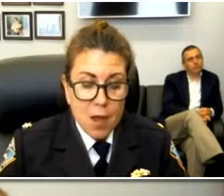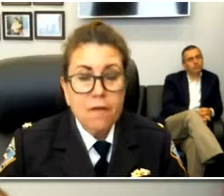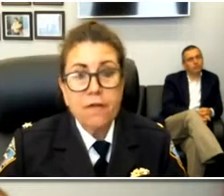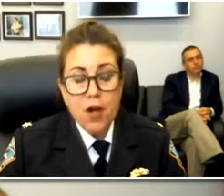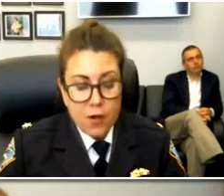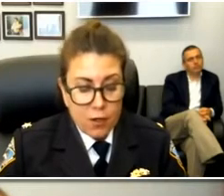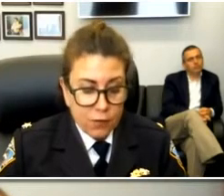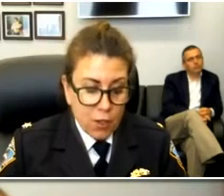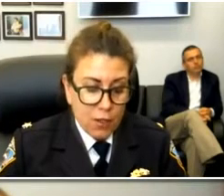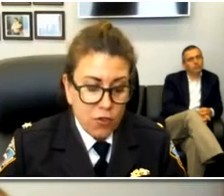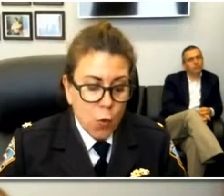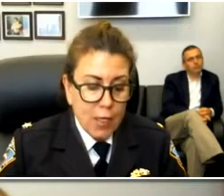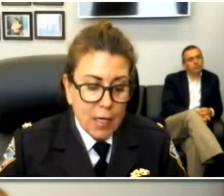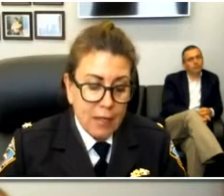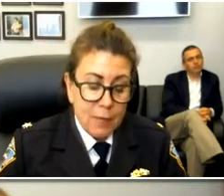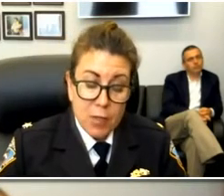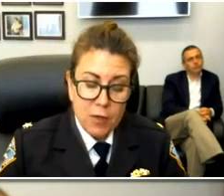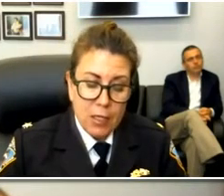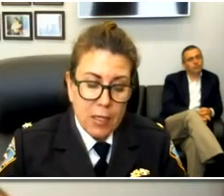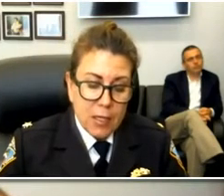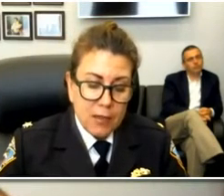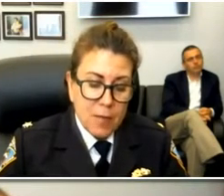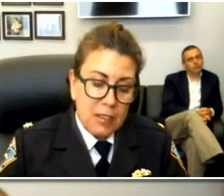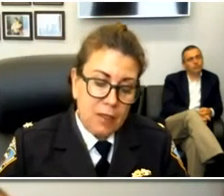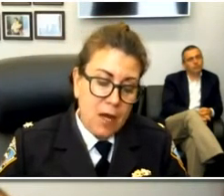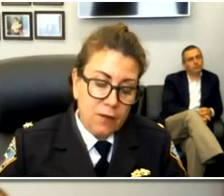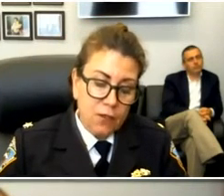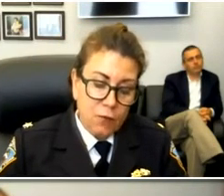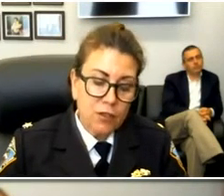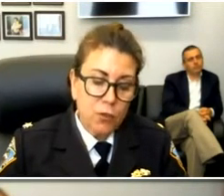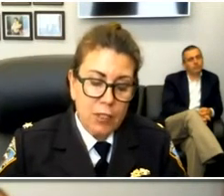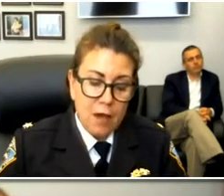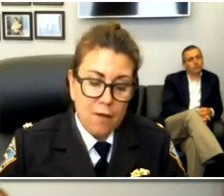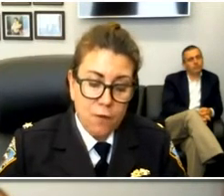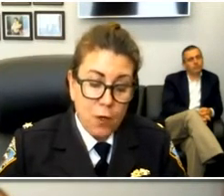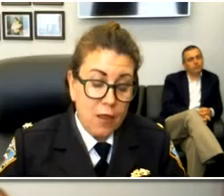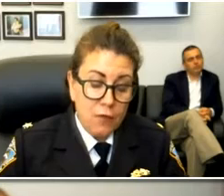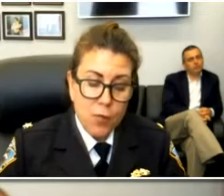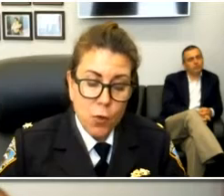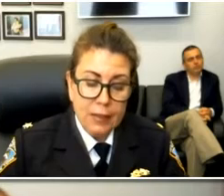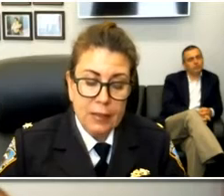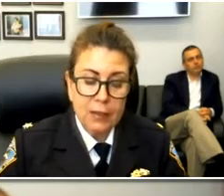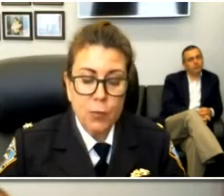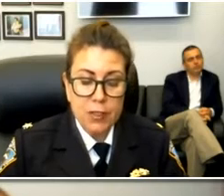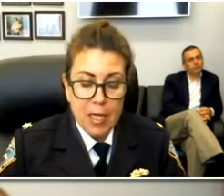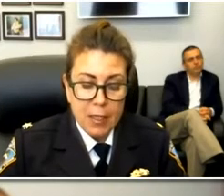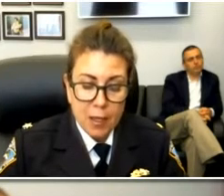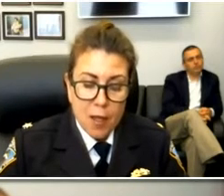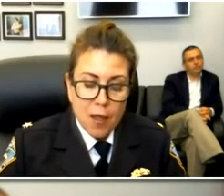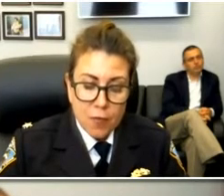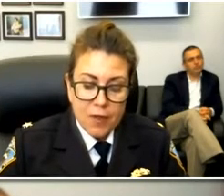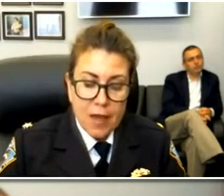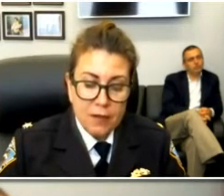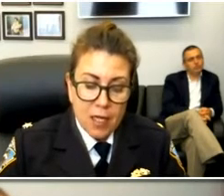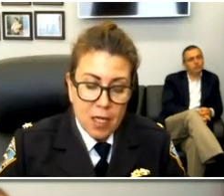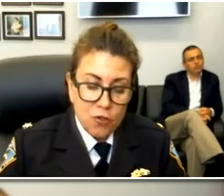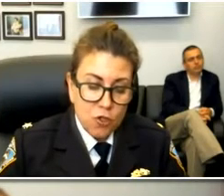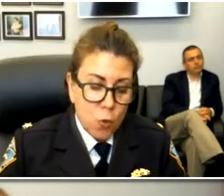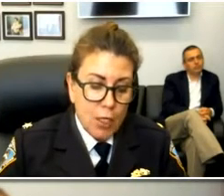even though radio runs were up 1.6% 17987 versus